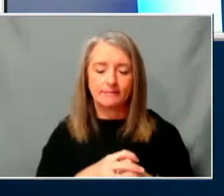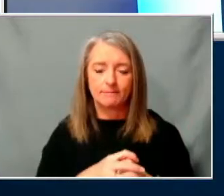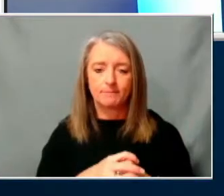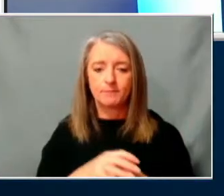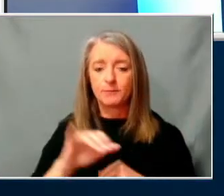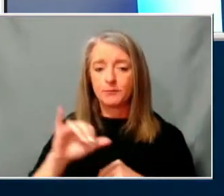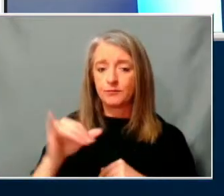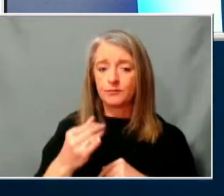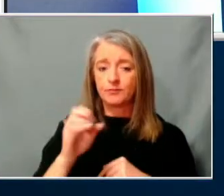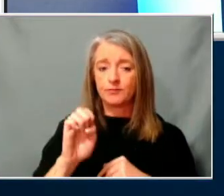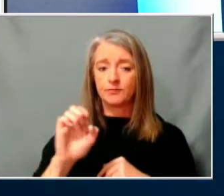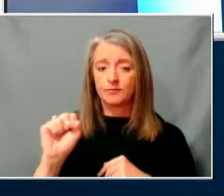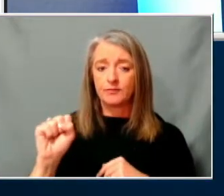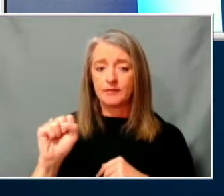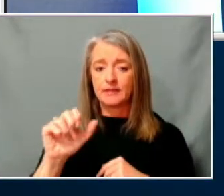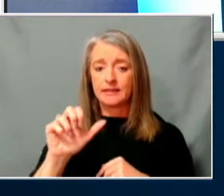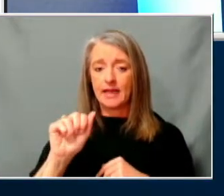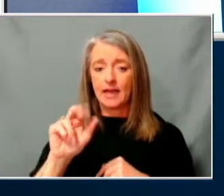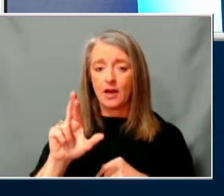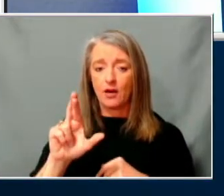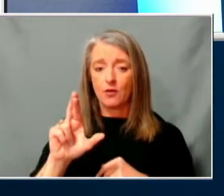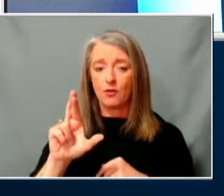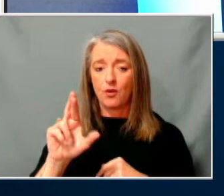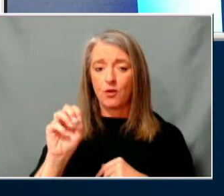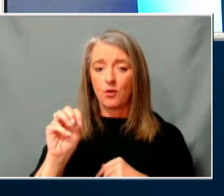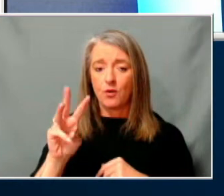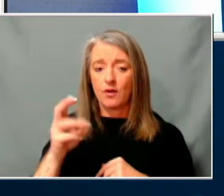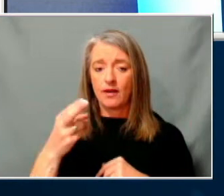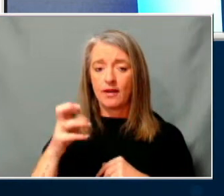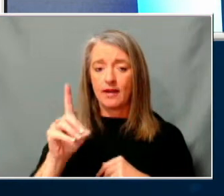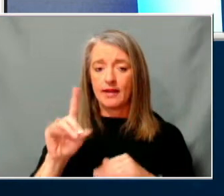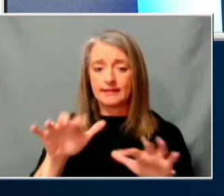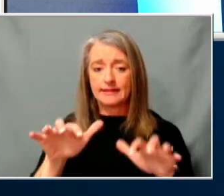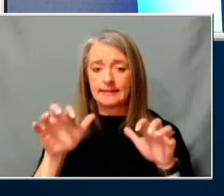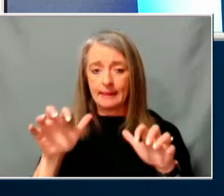at Arrowhead Stadium so that our guests out there can give their final thoughts.